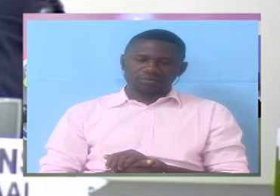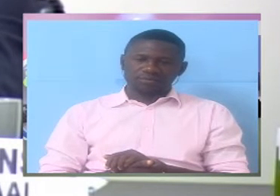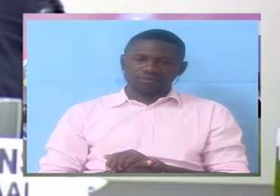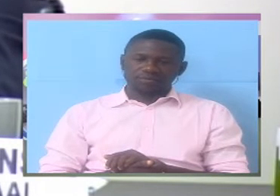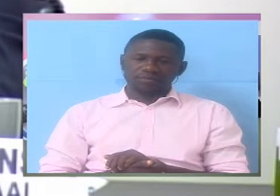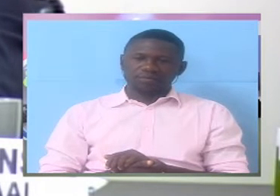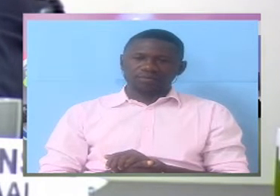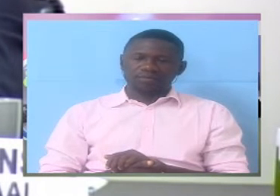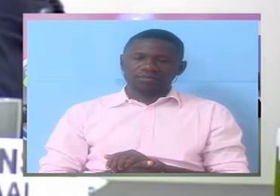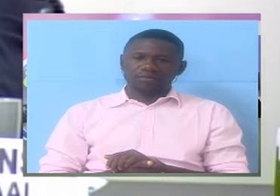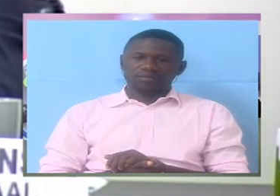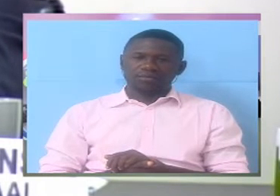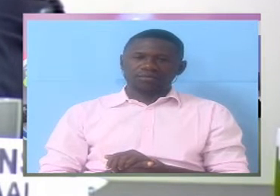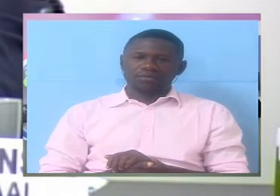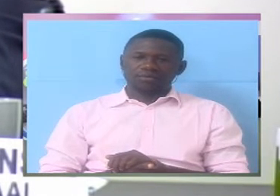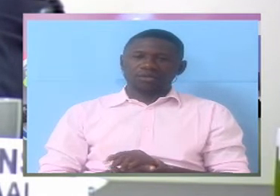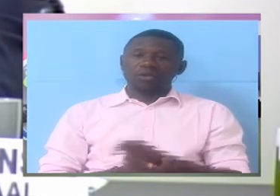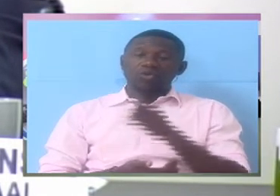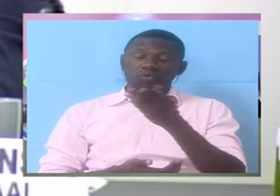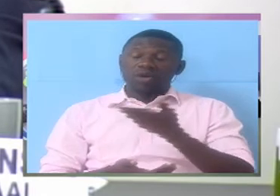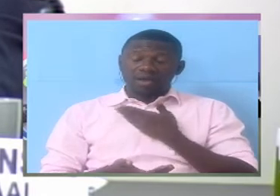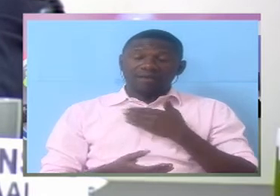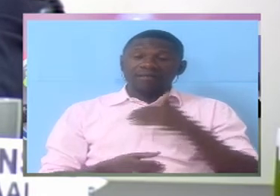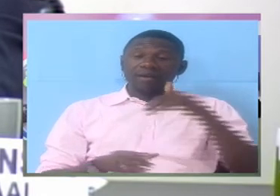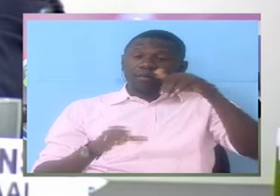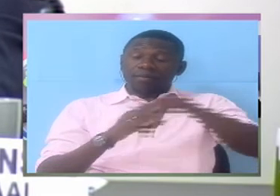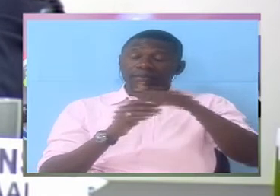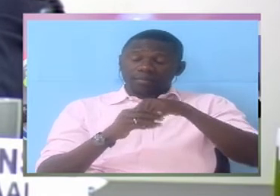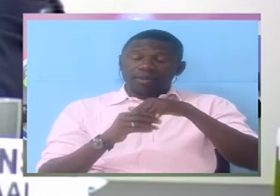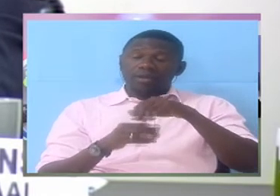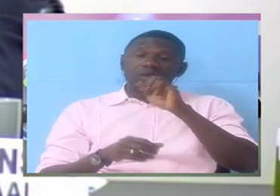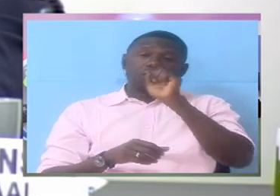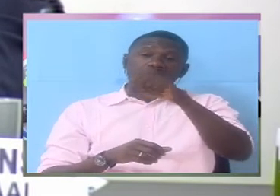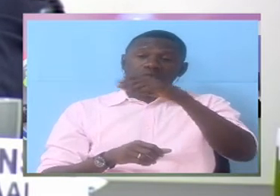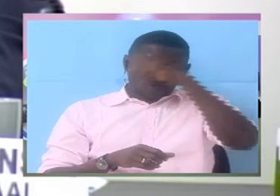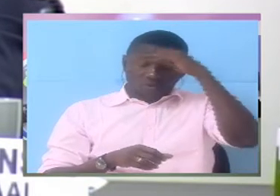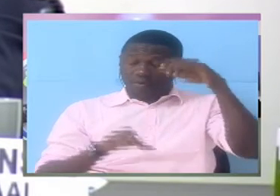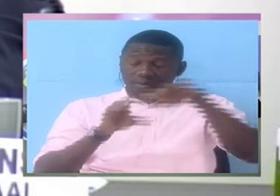You have incriminated your colleagues.